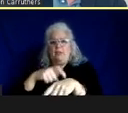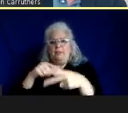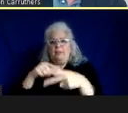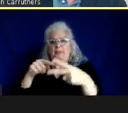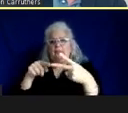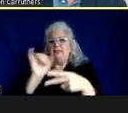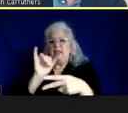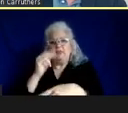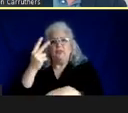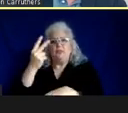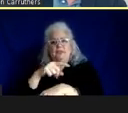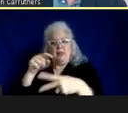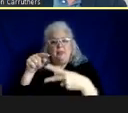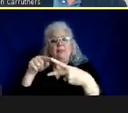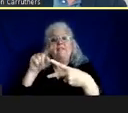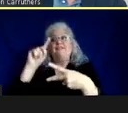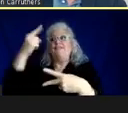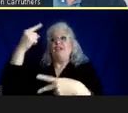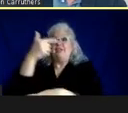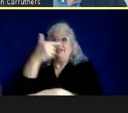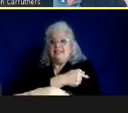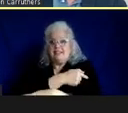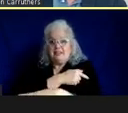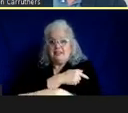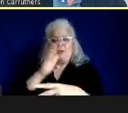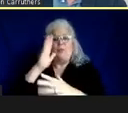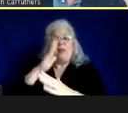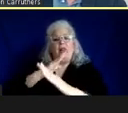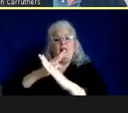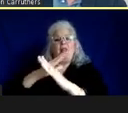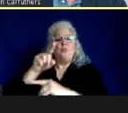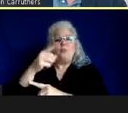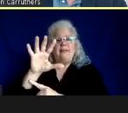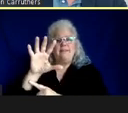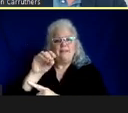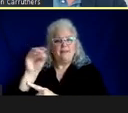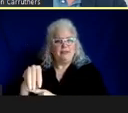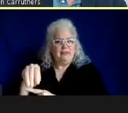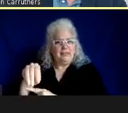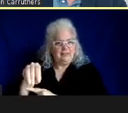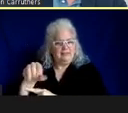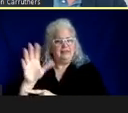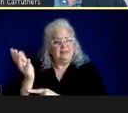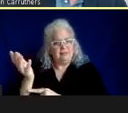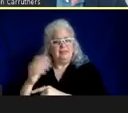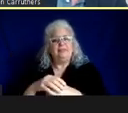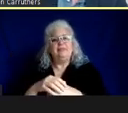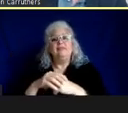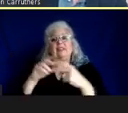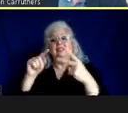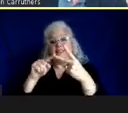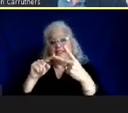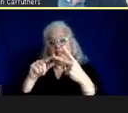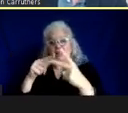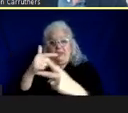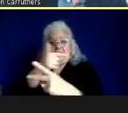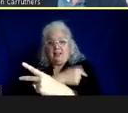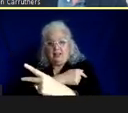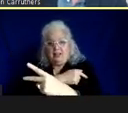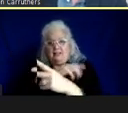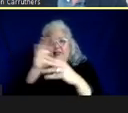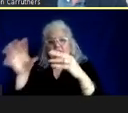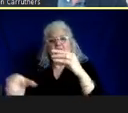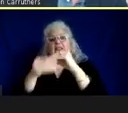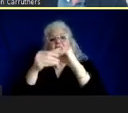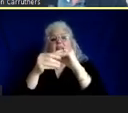you to 94, 95% immunity, and they are 21 to 28 days apart, depending upon if you get Pfizer